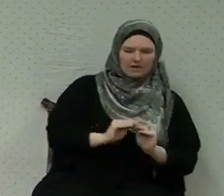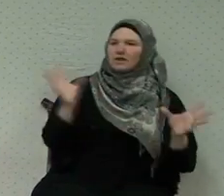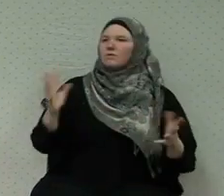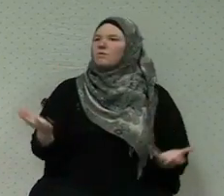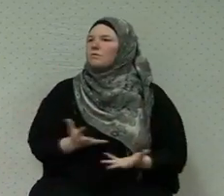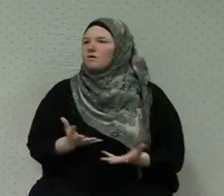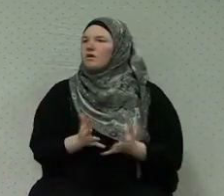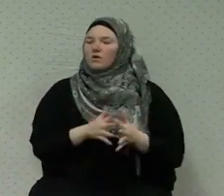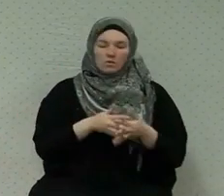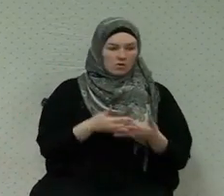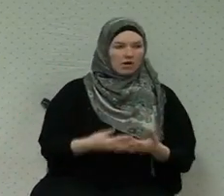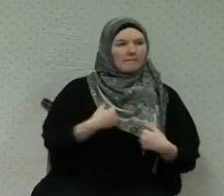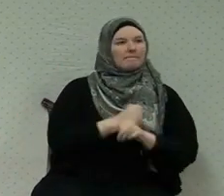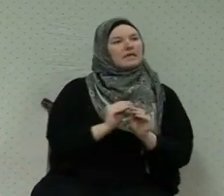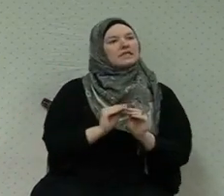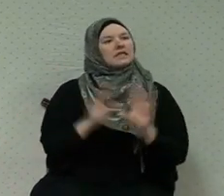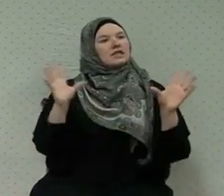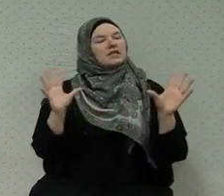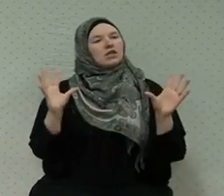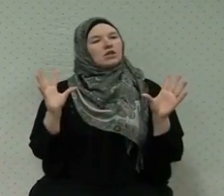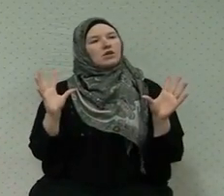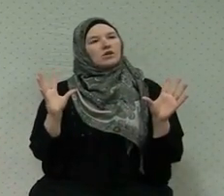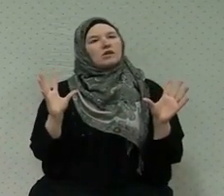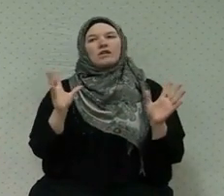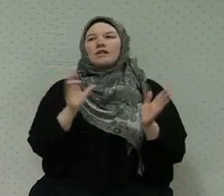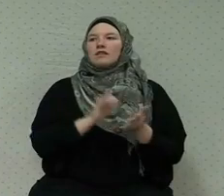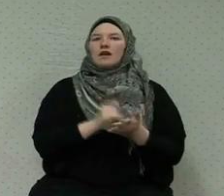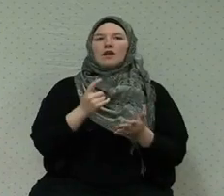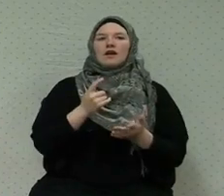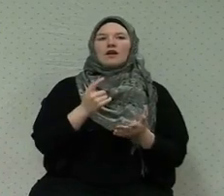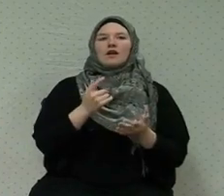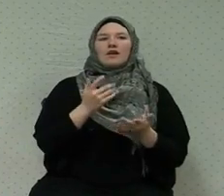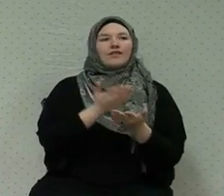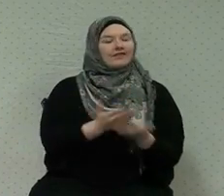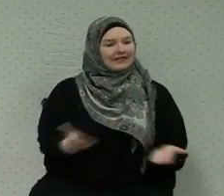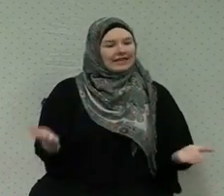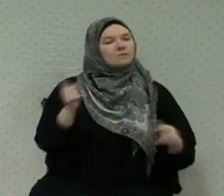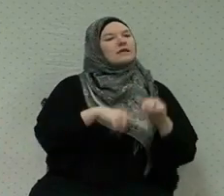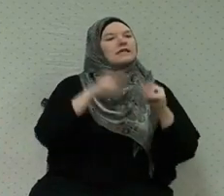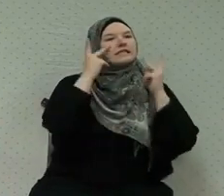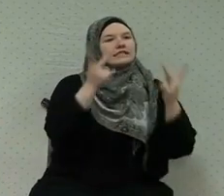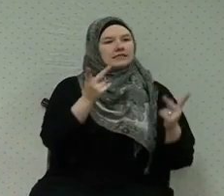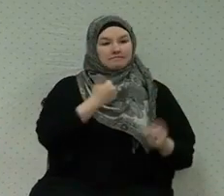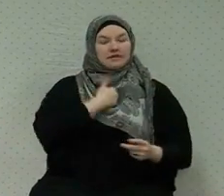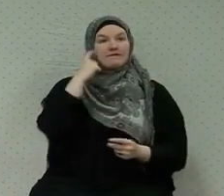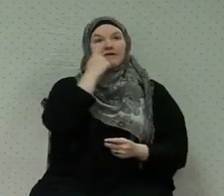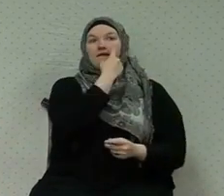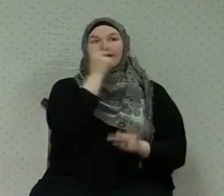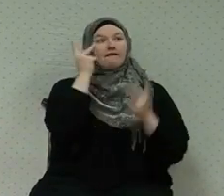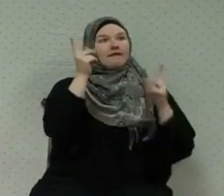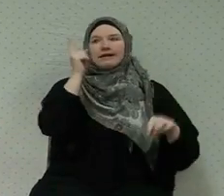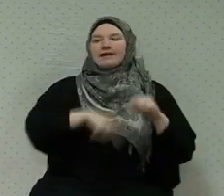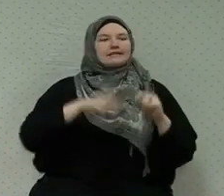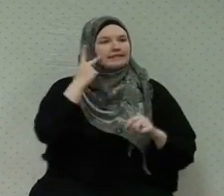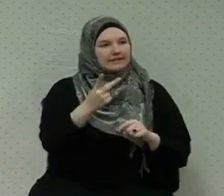It makes clear the realities that we would not see on our own. You know, when